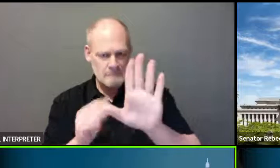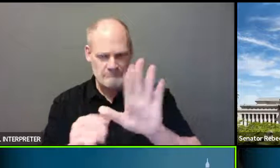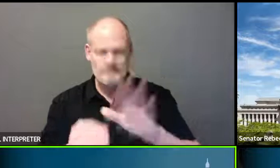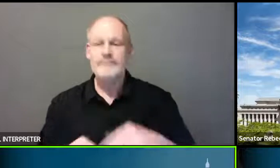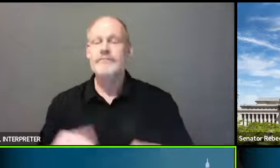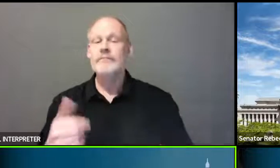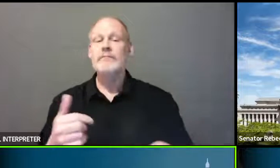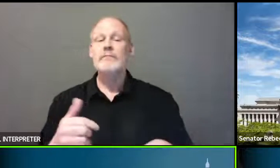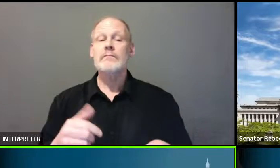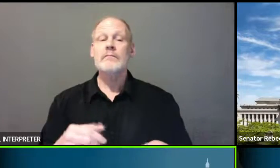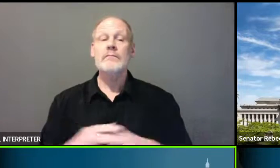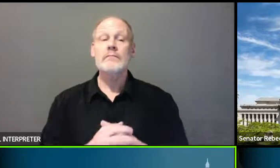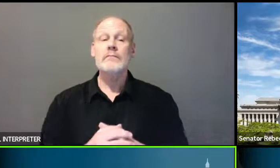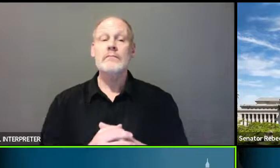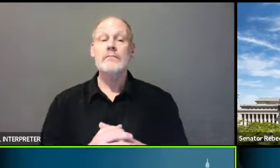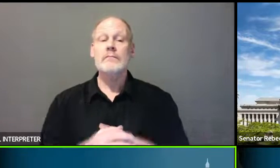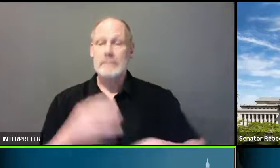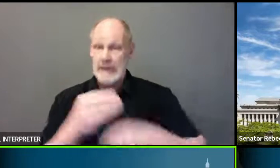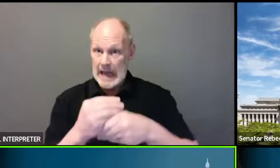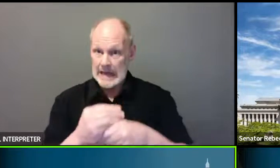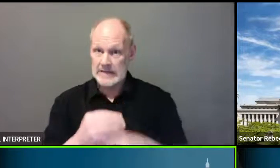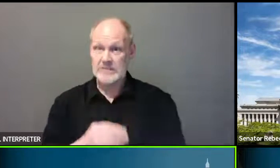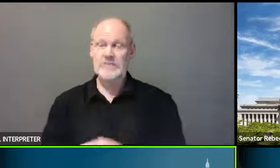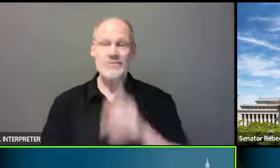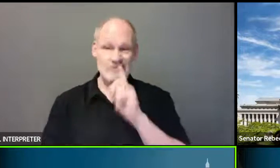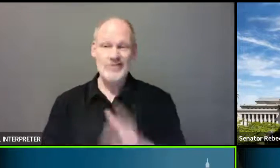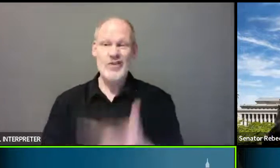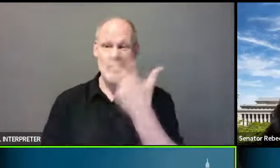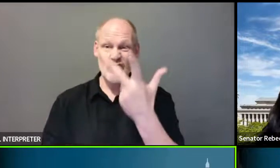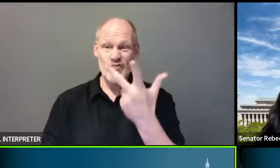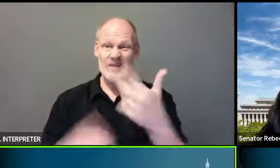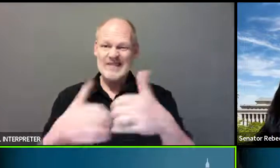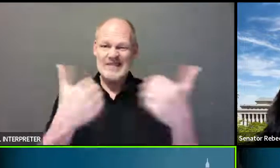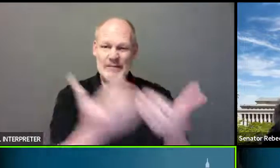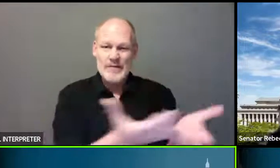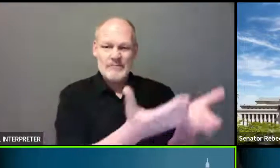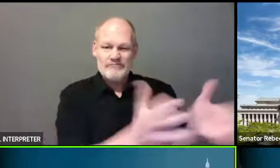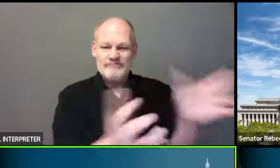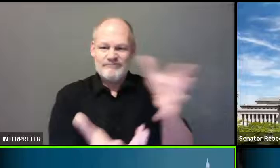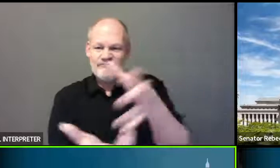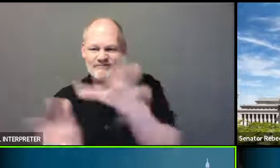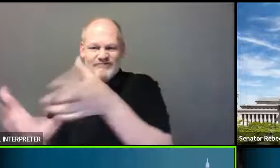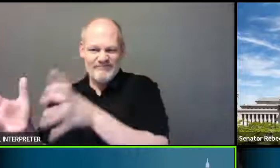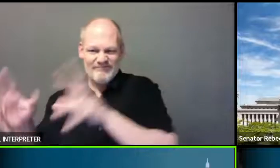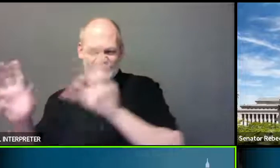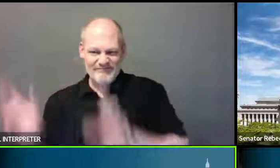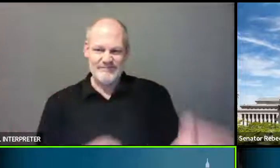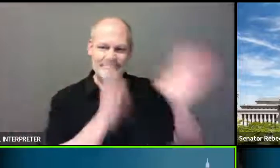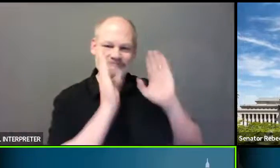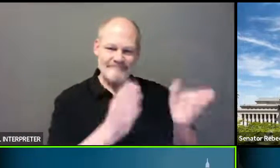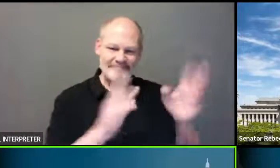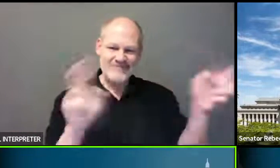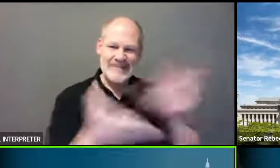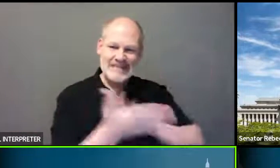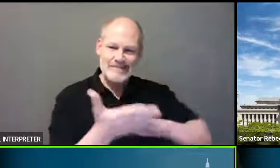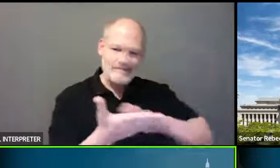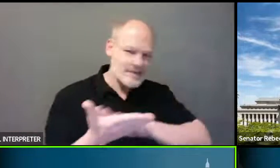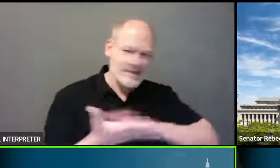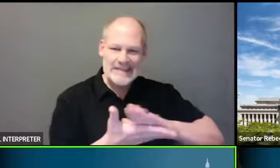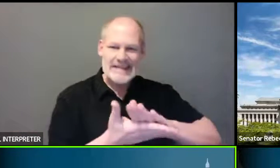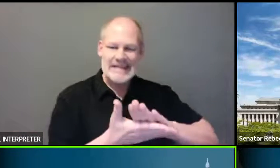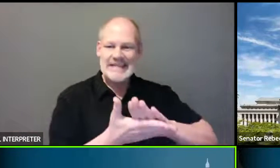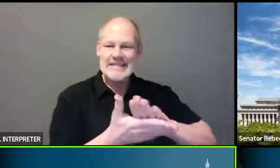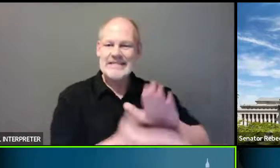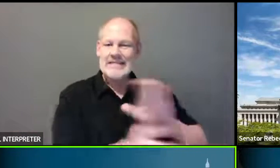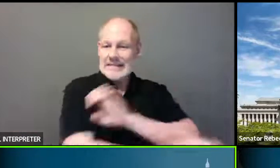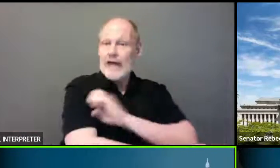fall into about three different buckets. One is around how do we promote clean energy that's locally sourced. So we